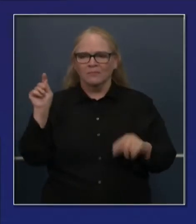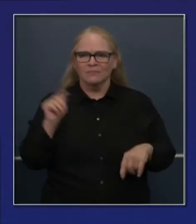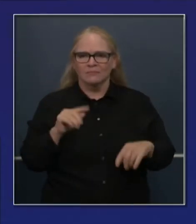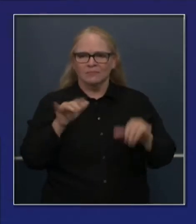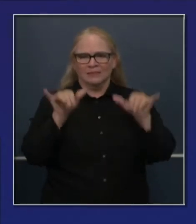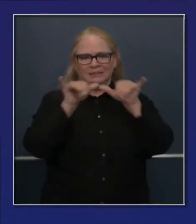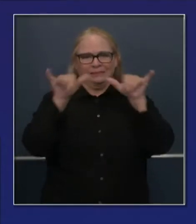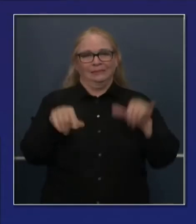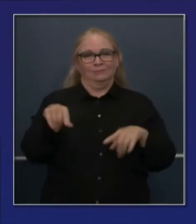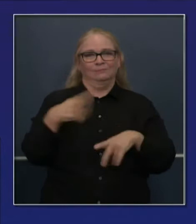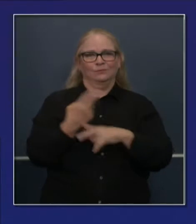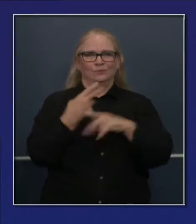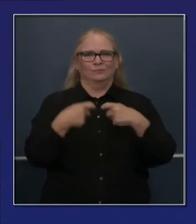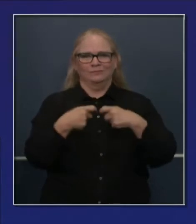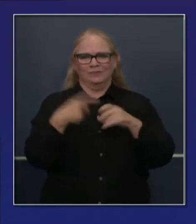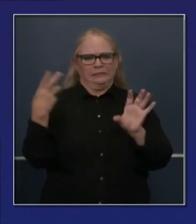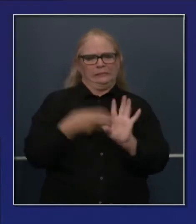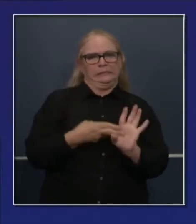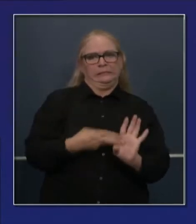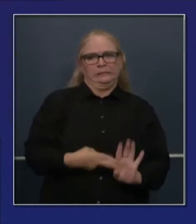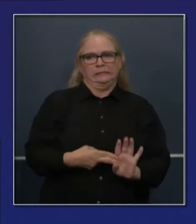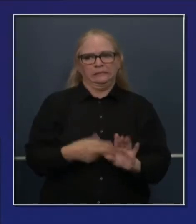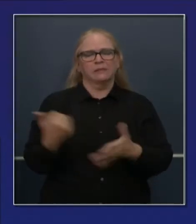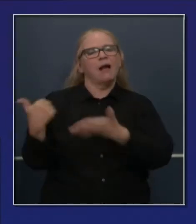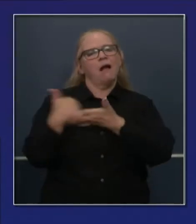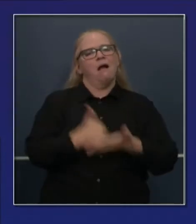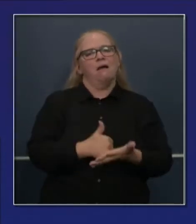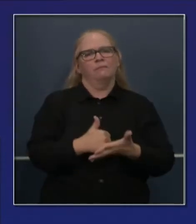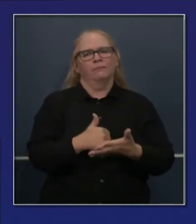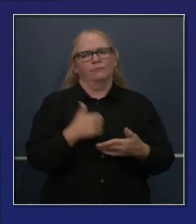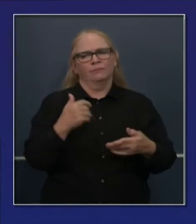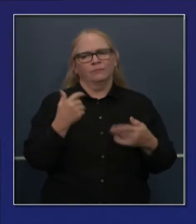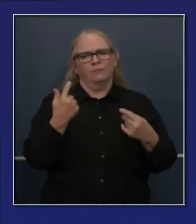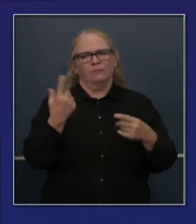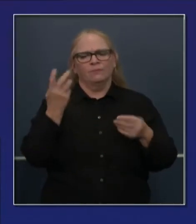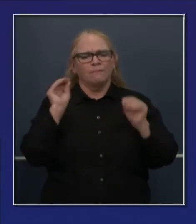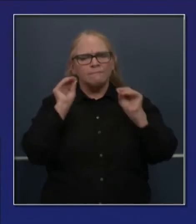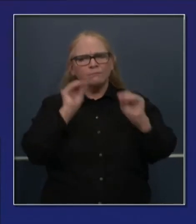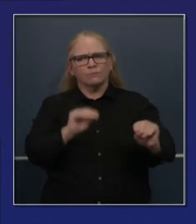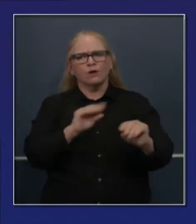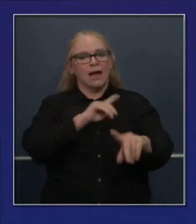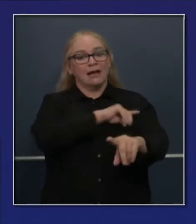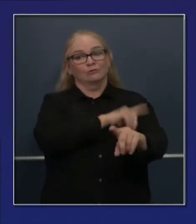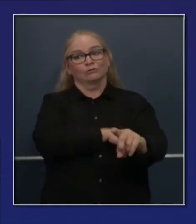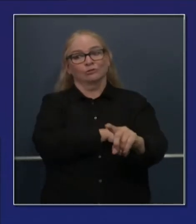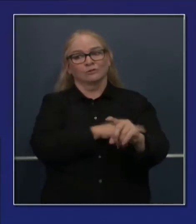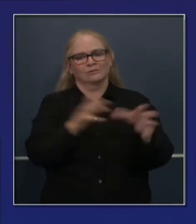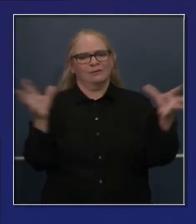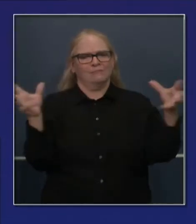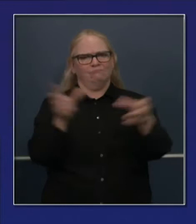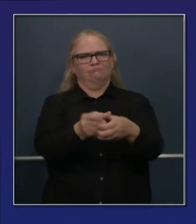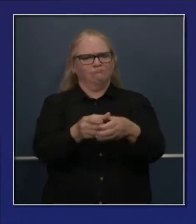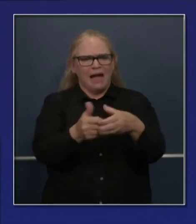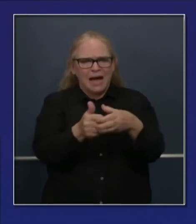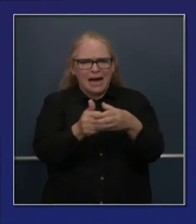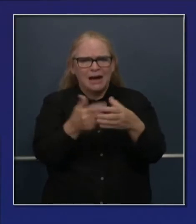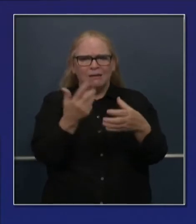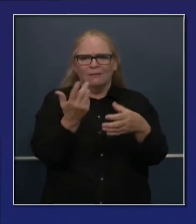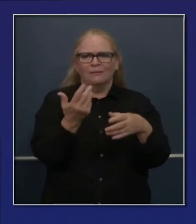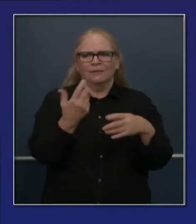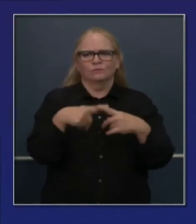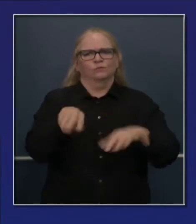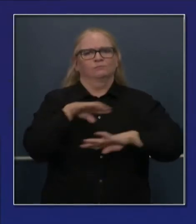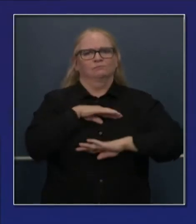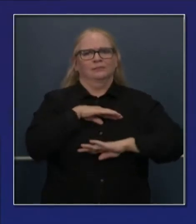getting them online, basically putting all our energy to create more energy, all the tools in the toolkit to meet the